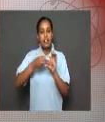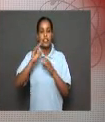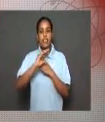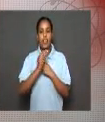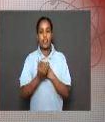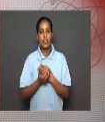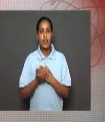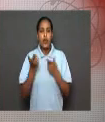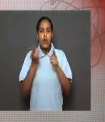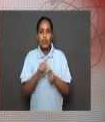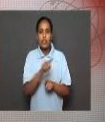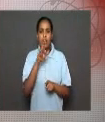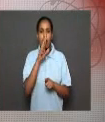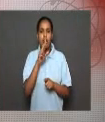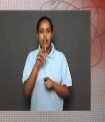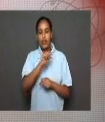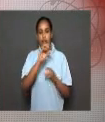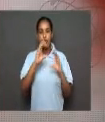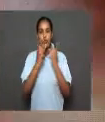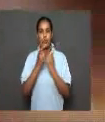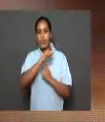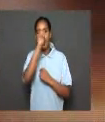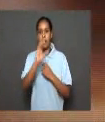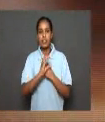state when they are at room temperature.